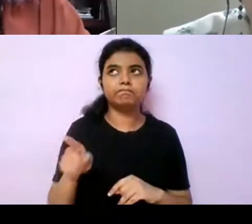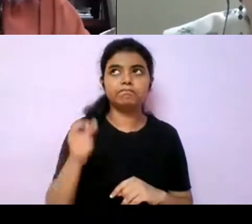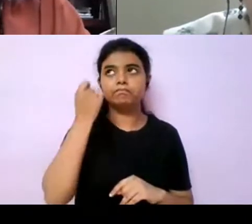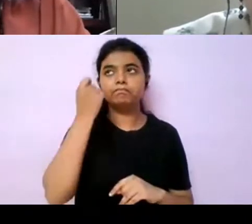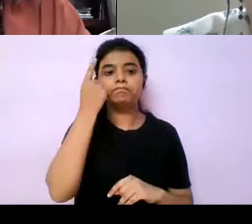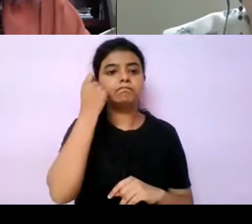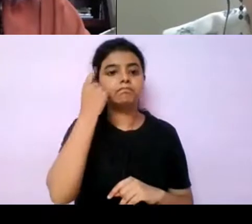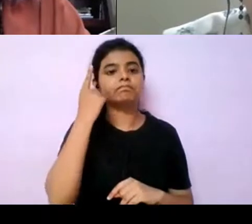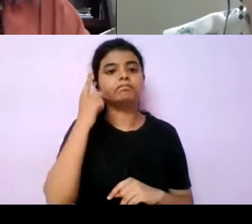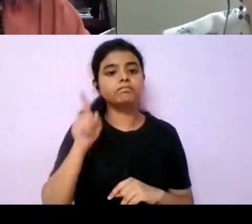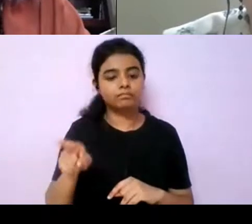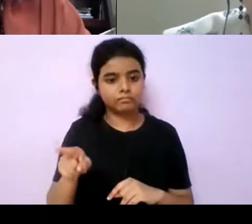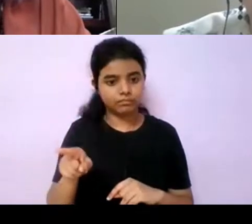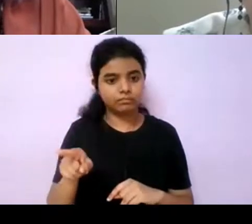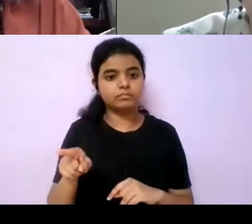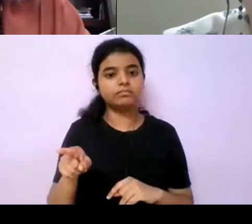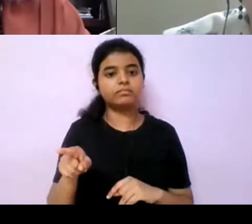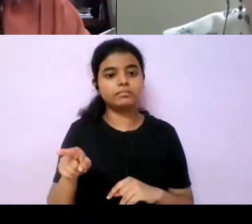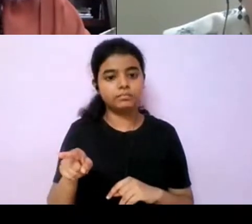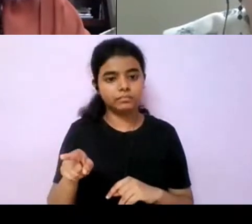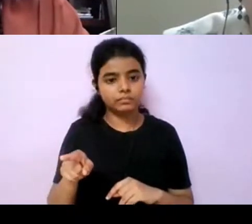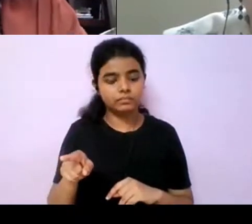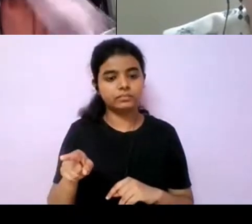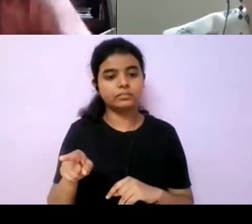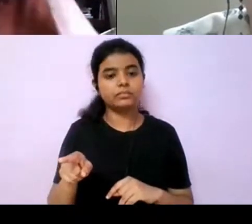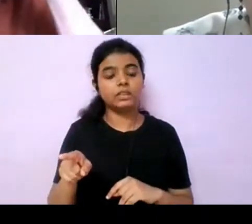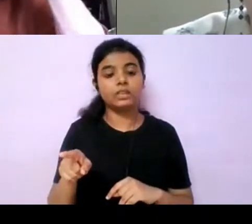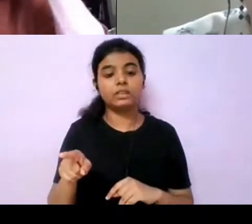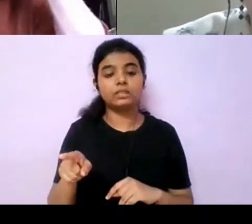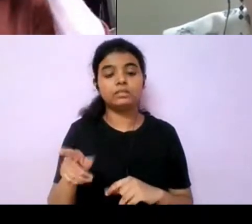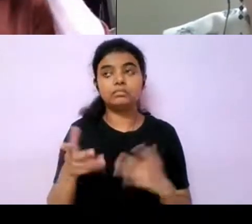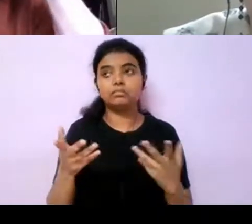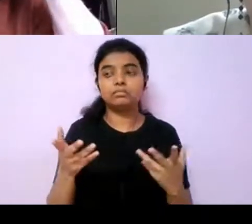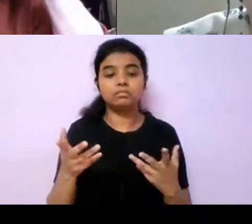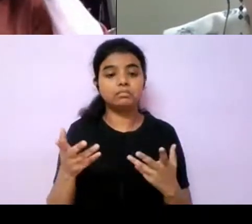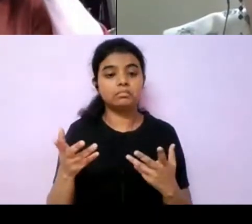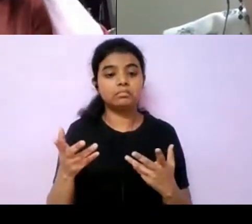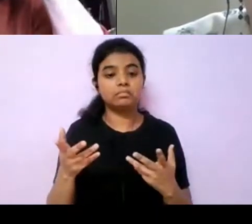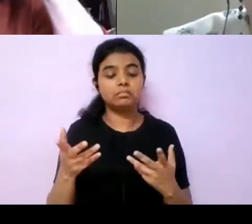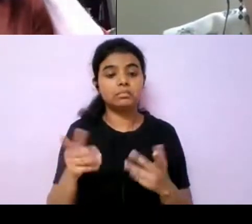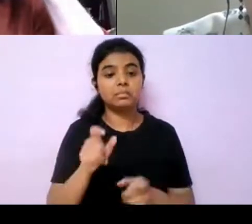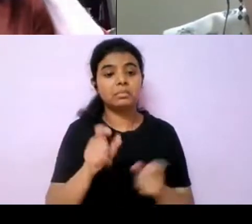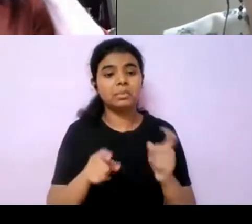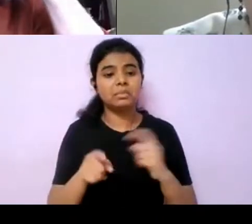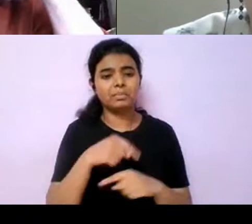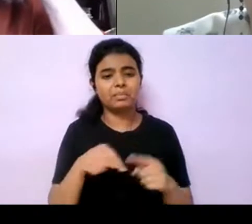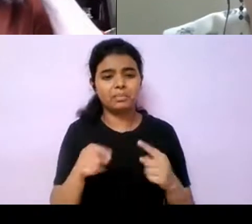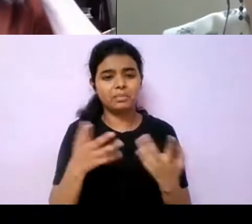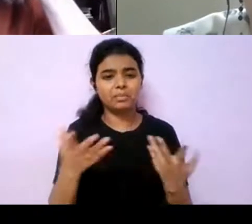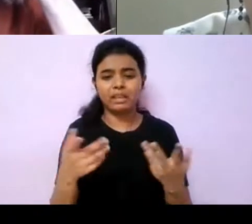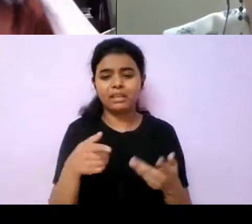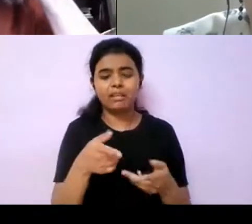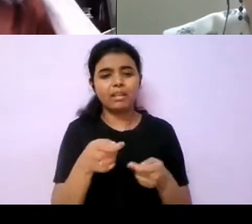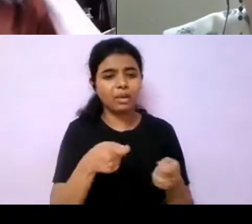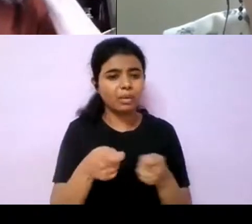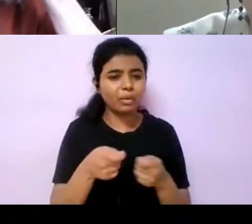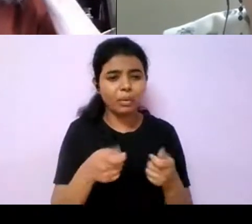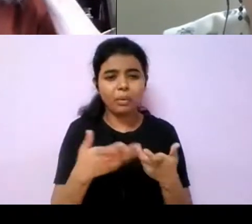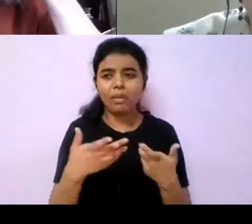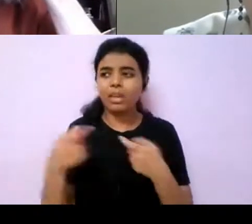undercut, is itself the disability. So people, for example, who can't control